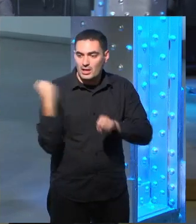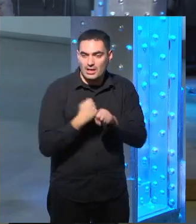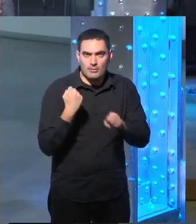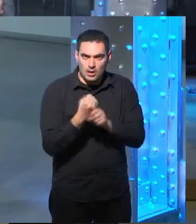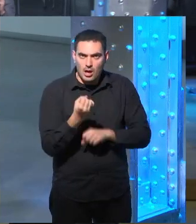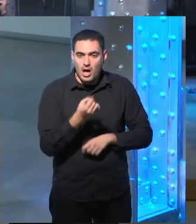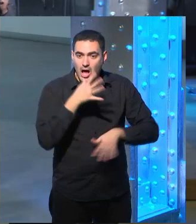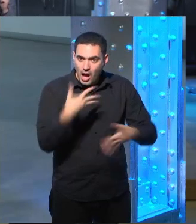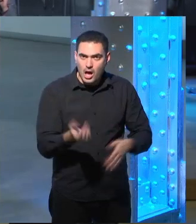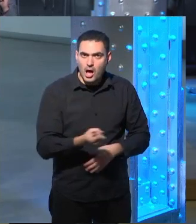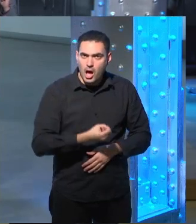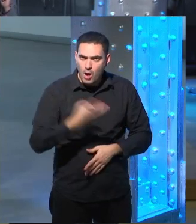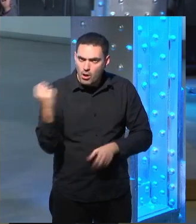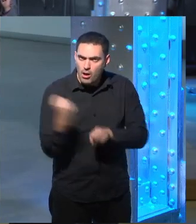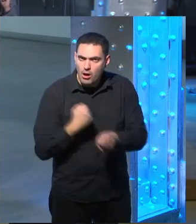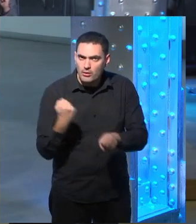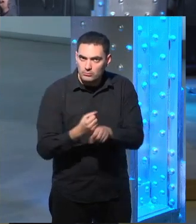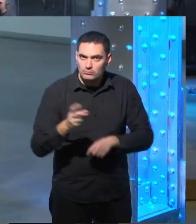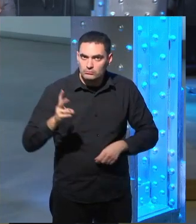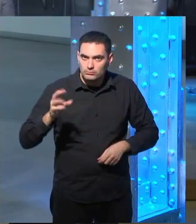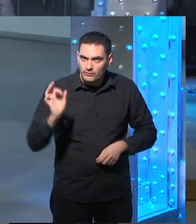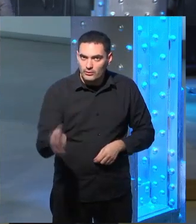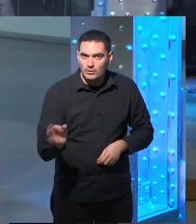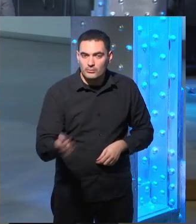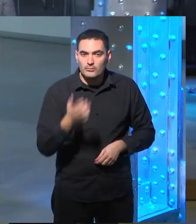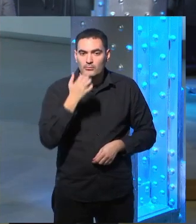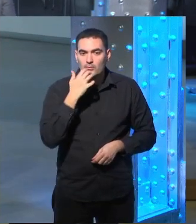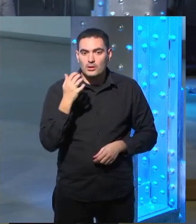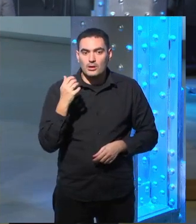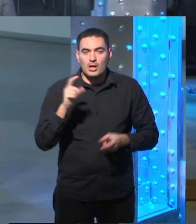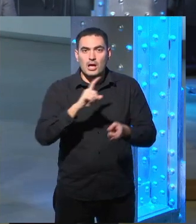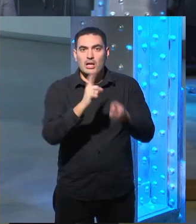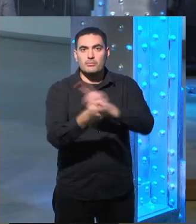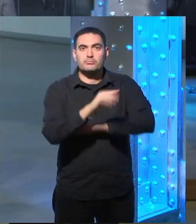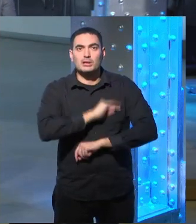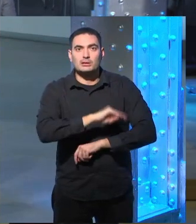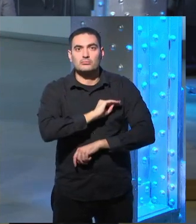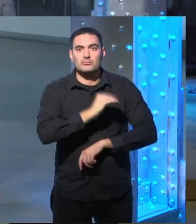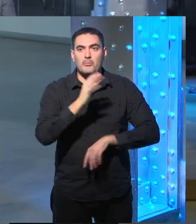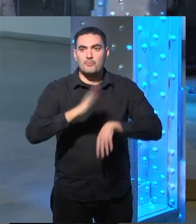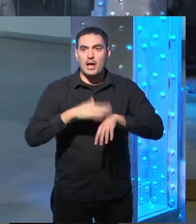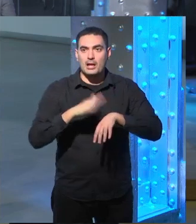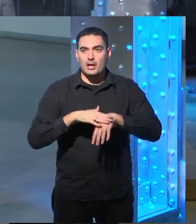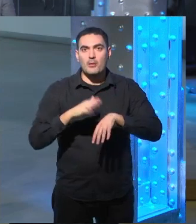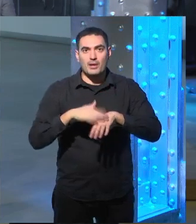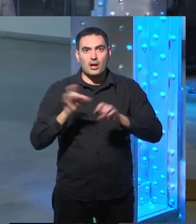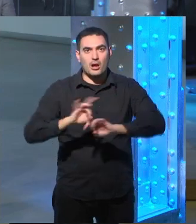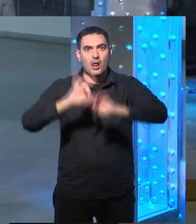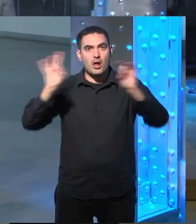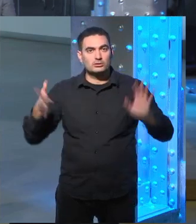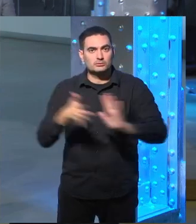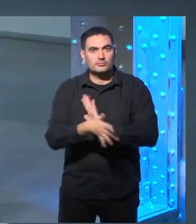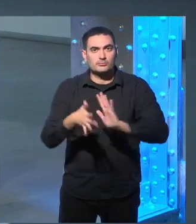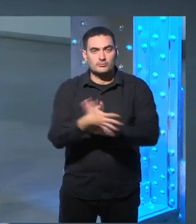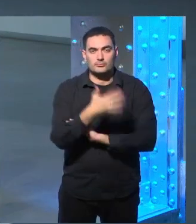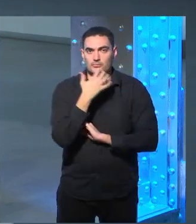or sequentially, or at the same time. I perform different jobs right now in my life, and I think one of the changes, just to